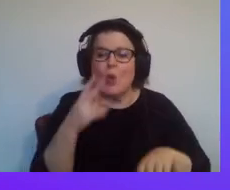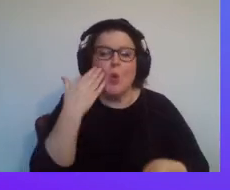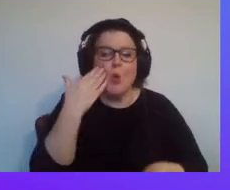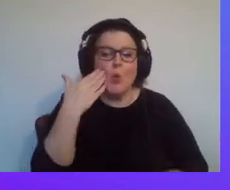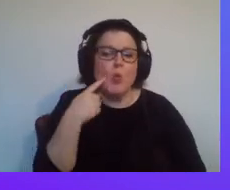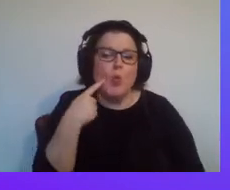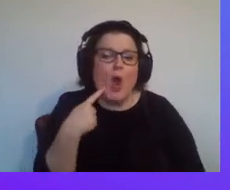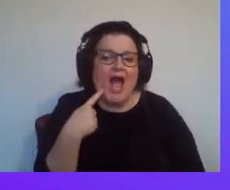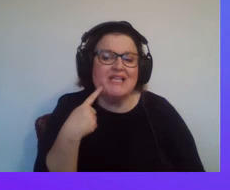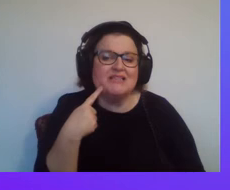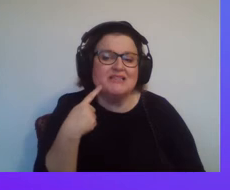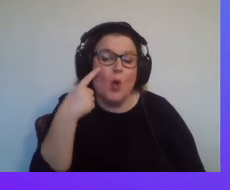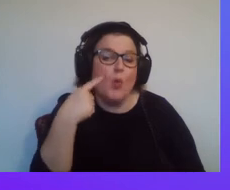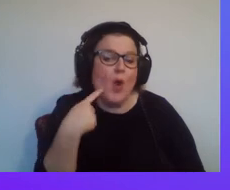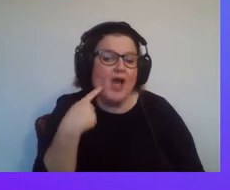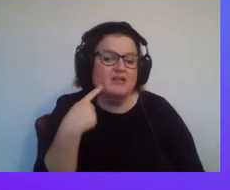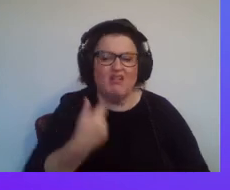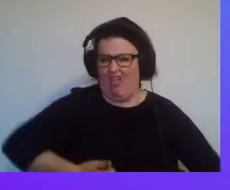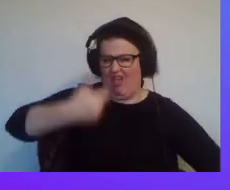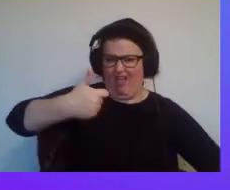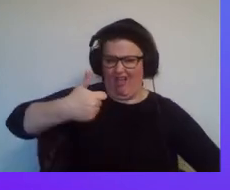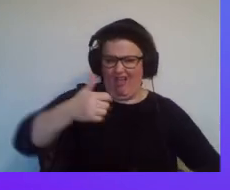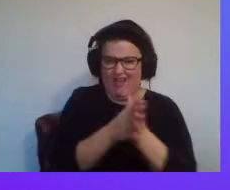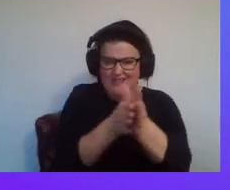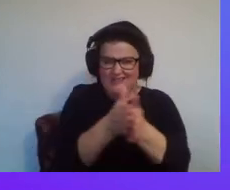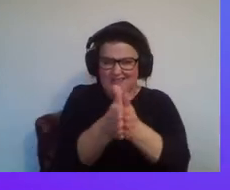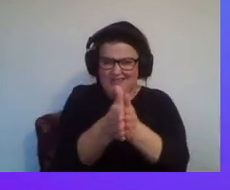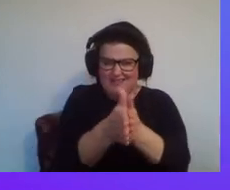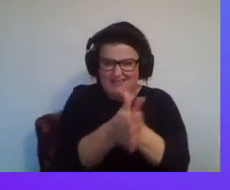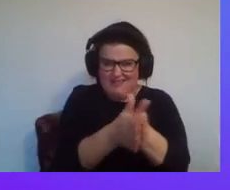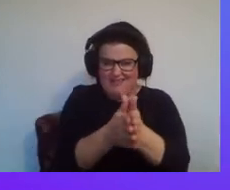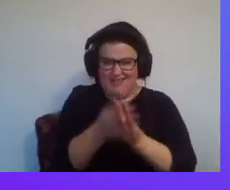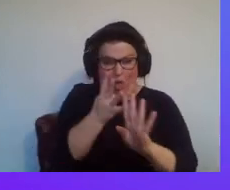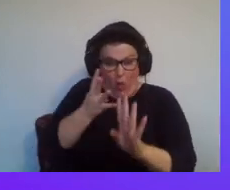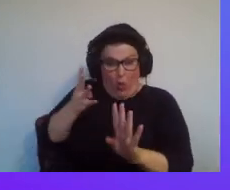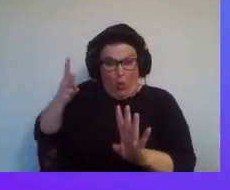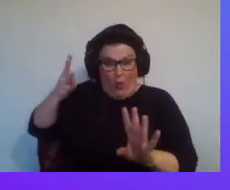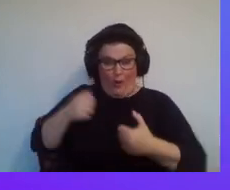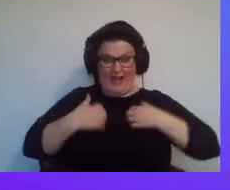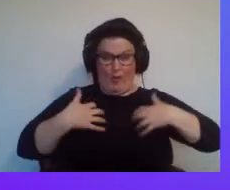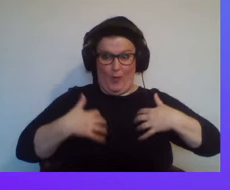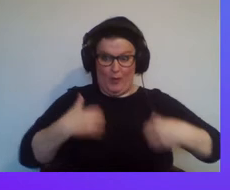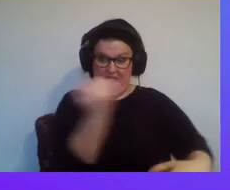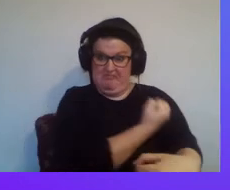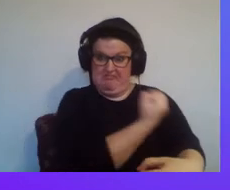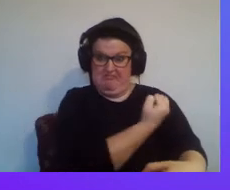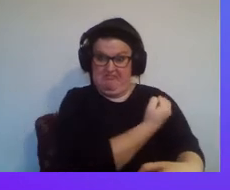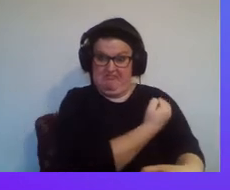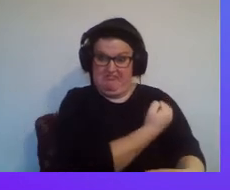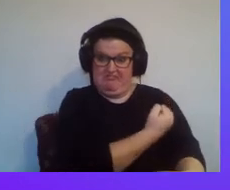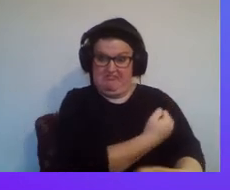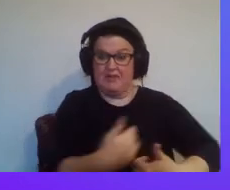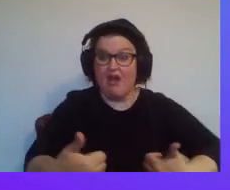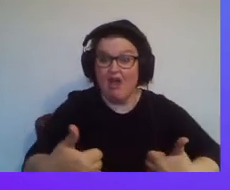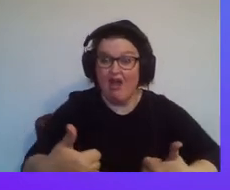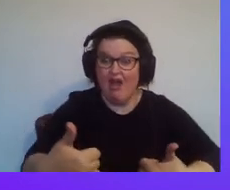early. It's only now I'm beginning to see the ethnic minorities come in. I have spent a lot of time ringing them. I've